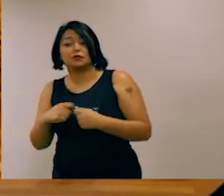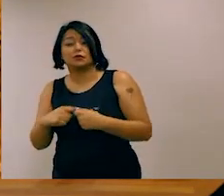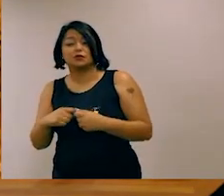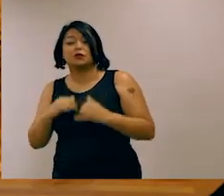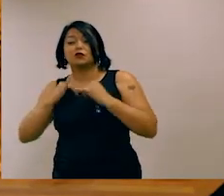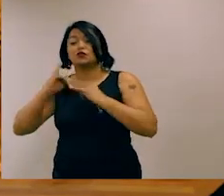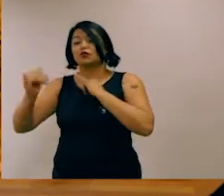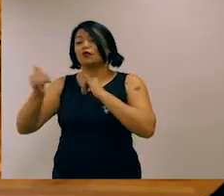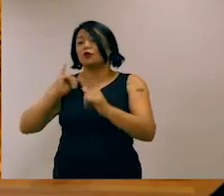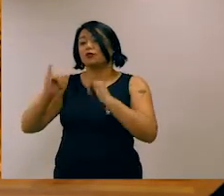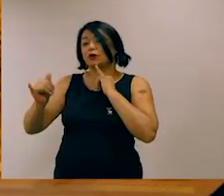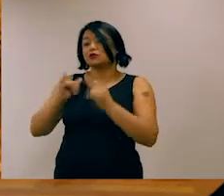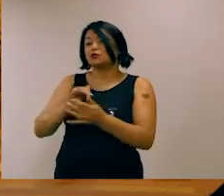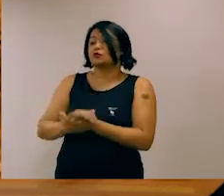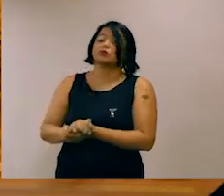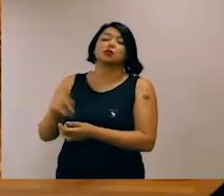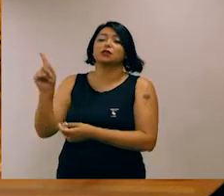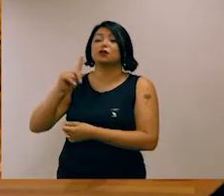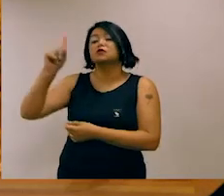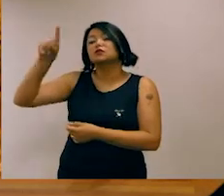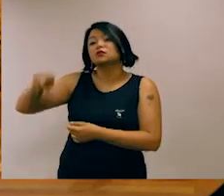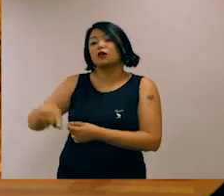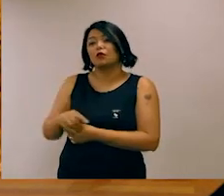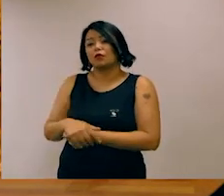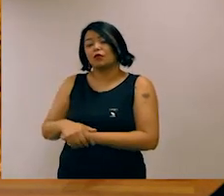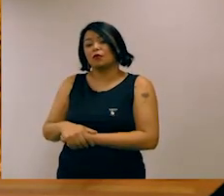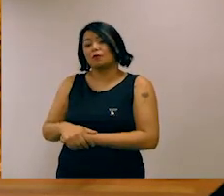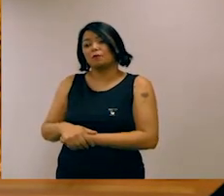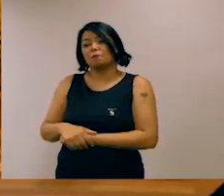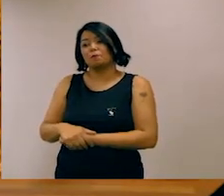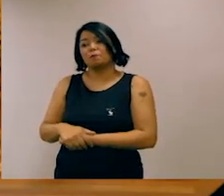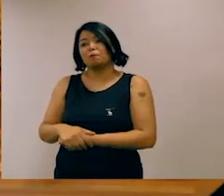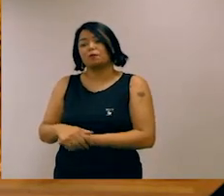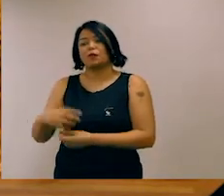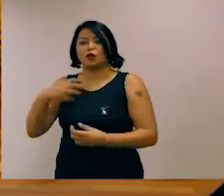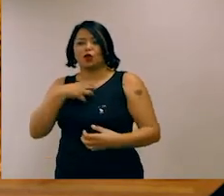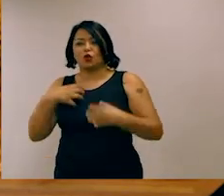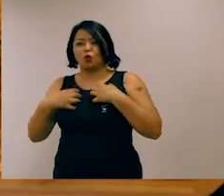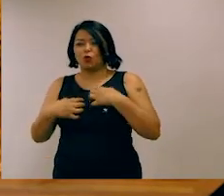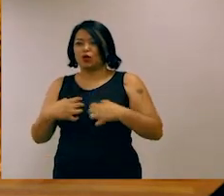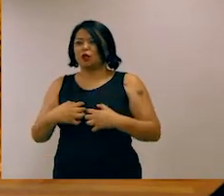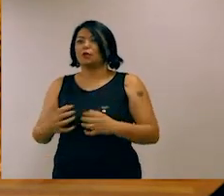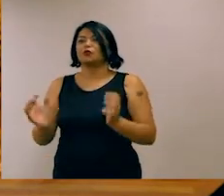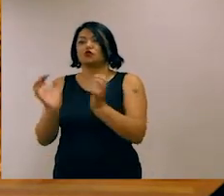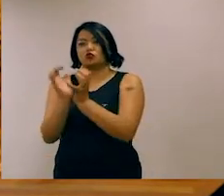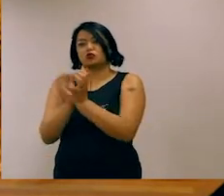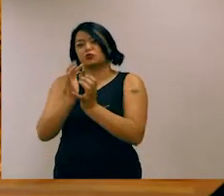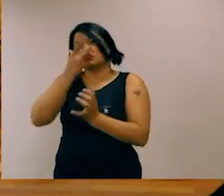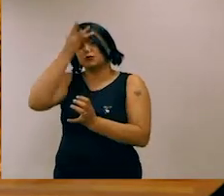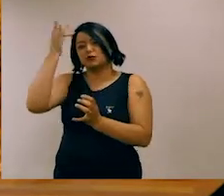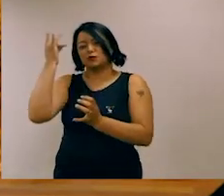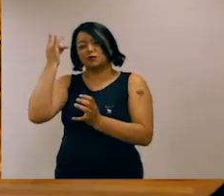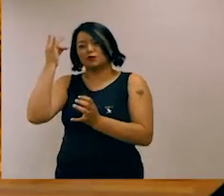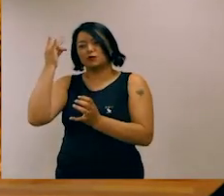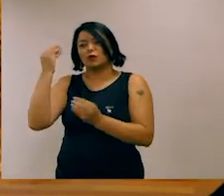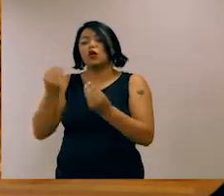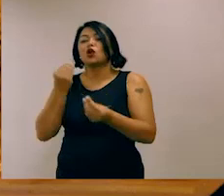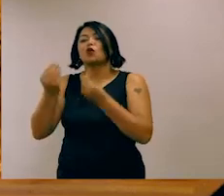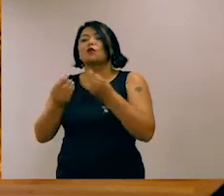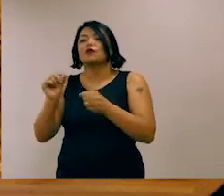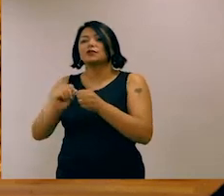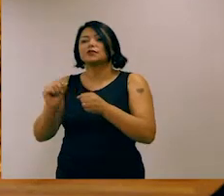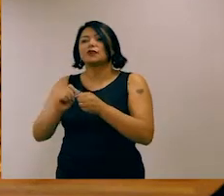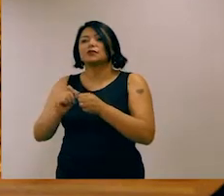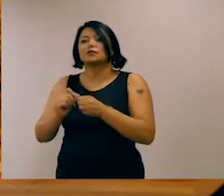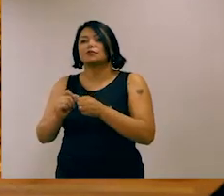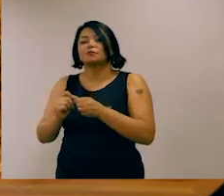need to understand behavior of groups of people and how you can create a large impact on large groups. So if